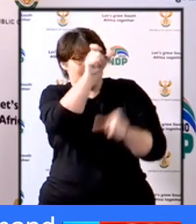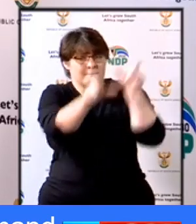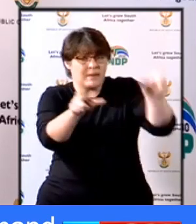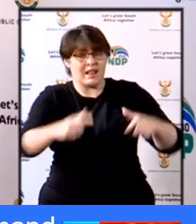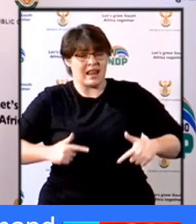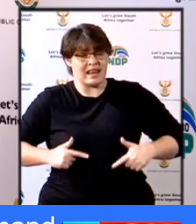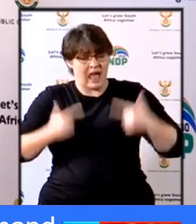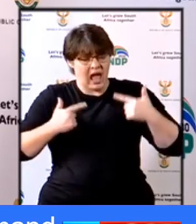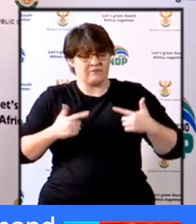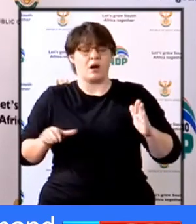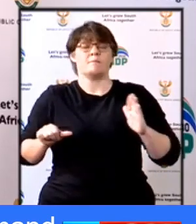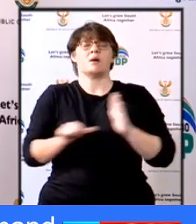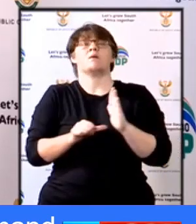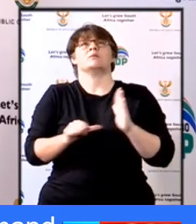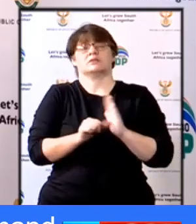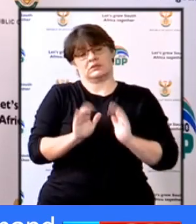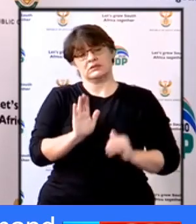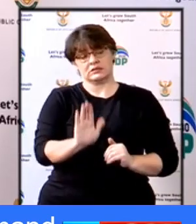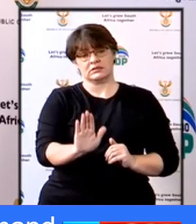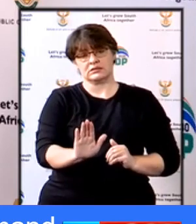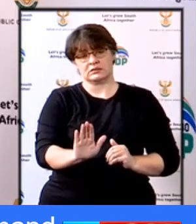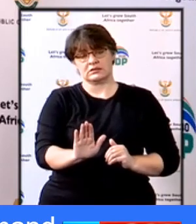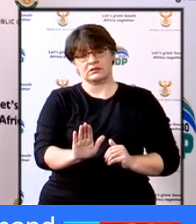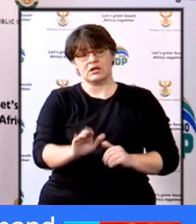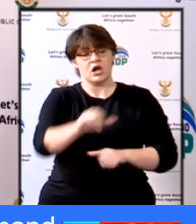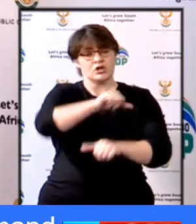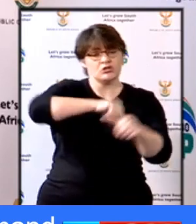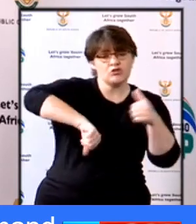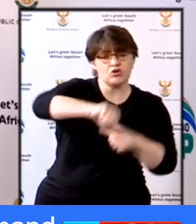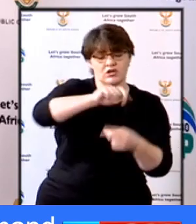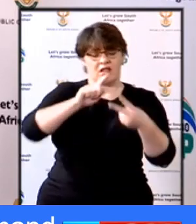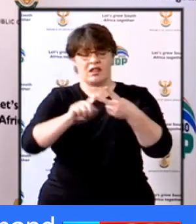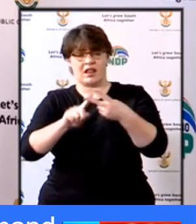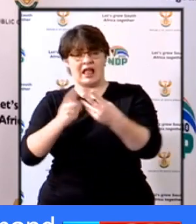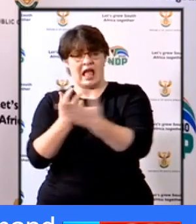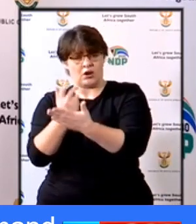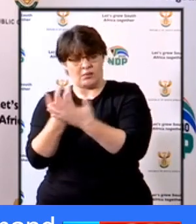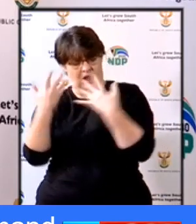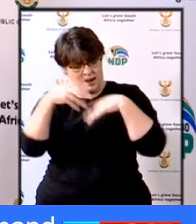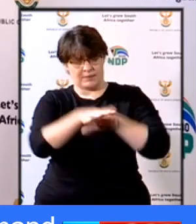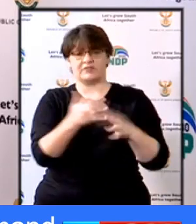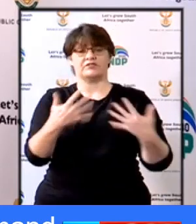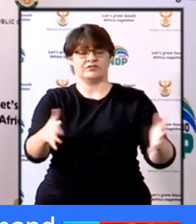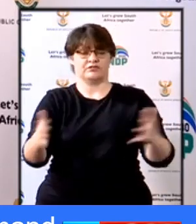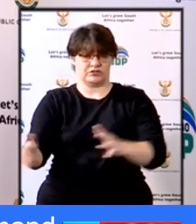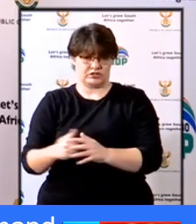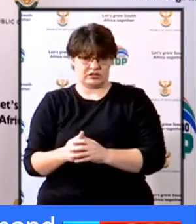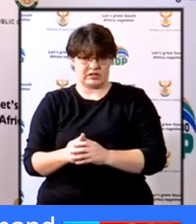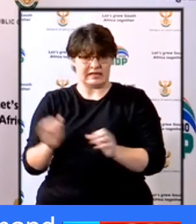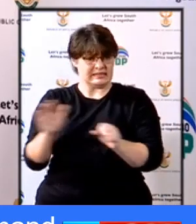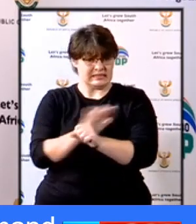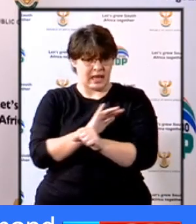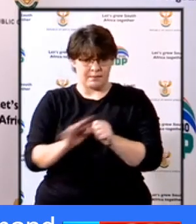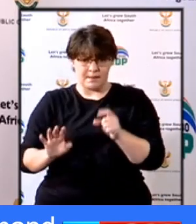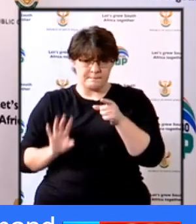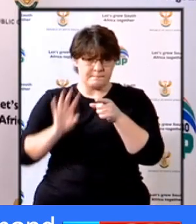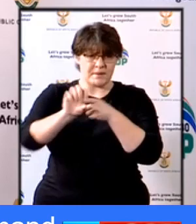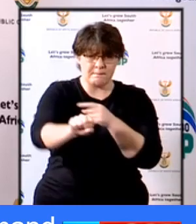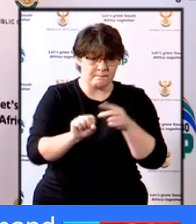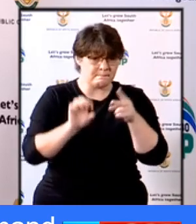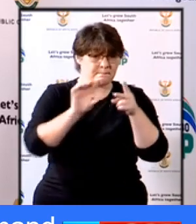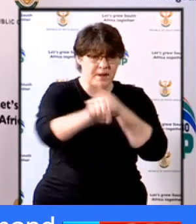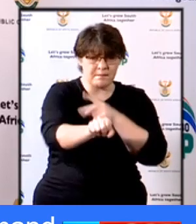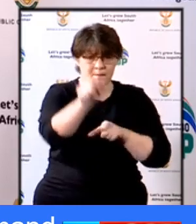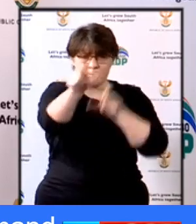citizens. The social and economic measures we have implemented have at times not fully reached the intended